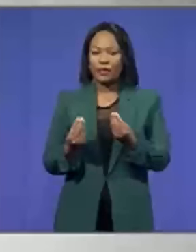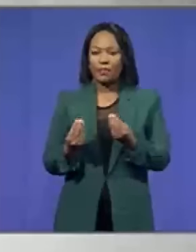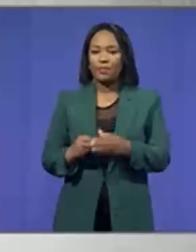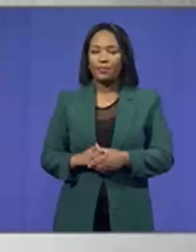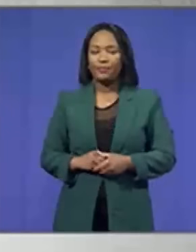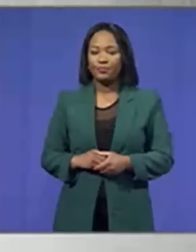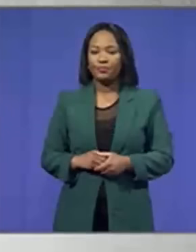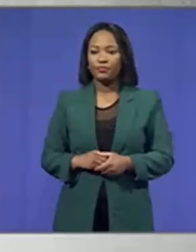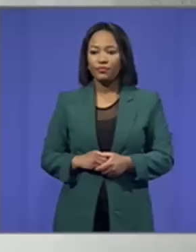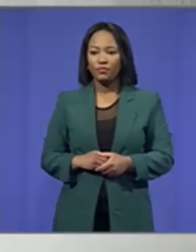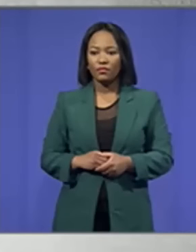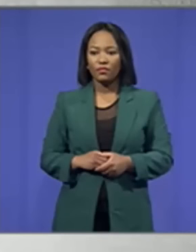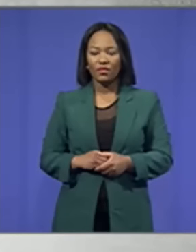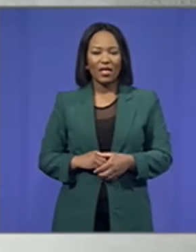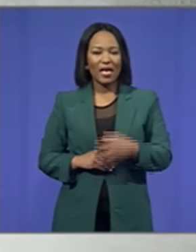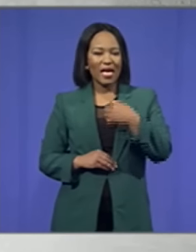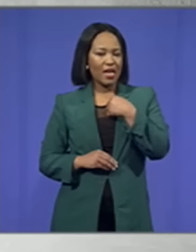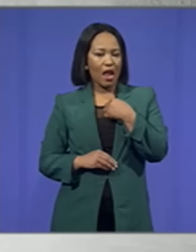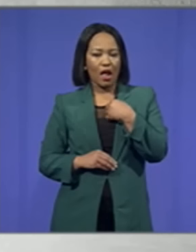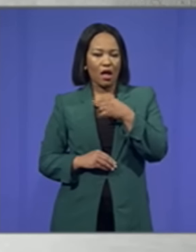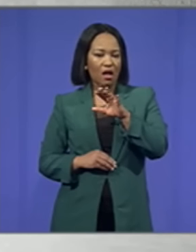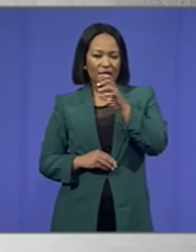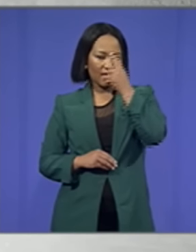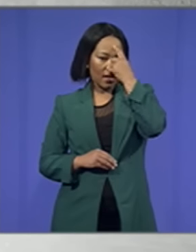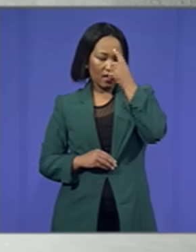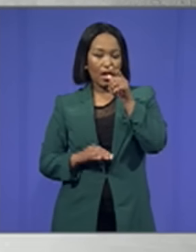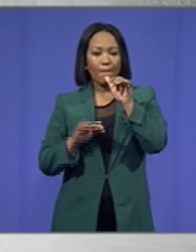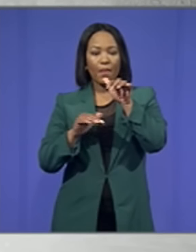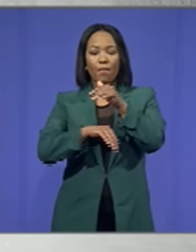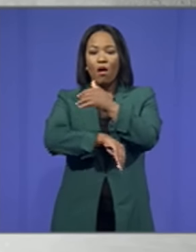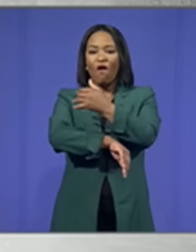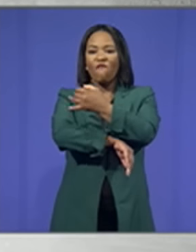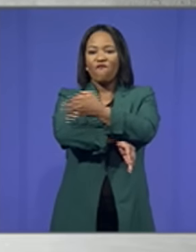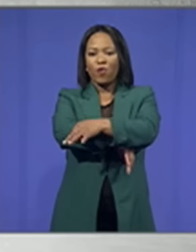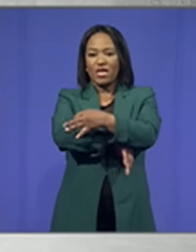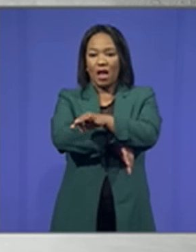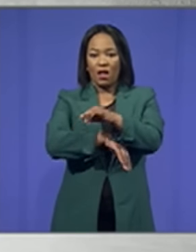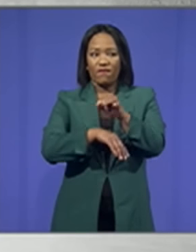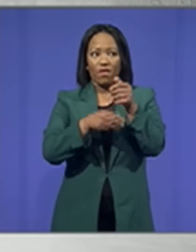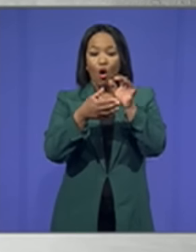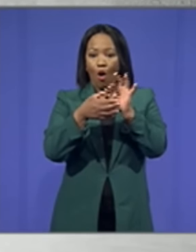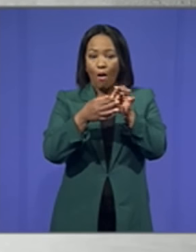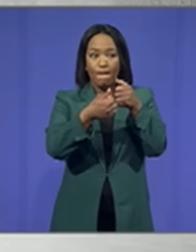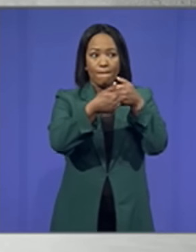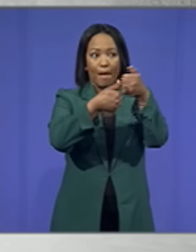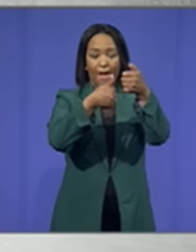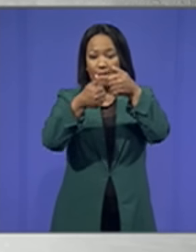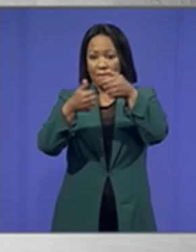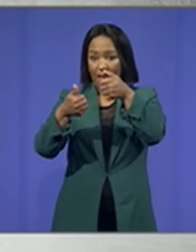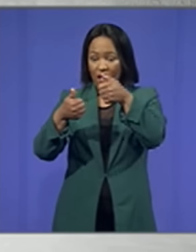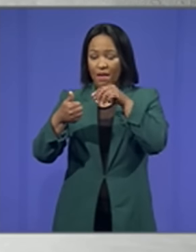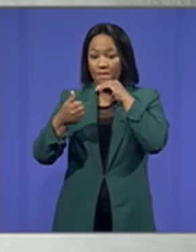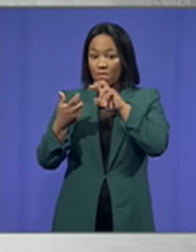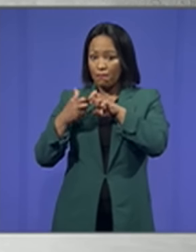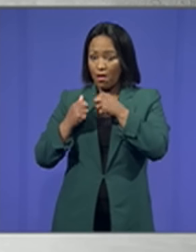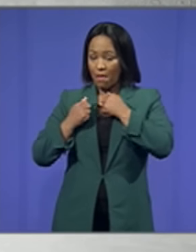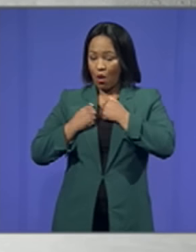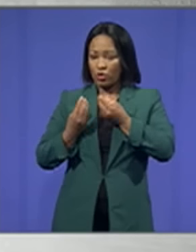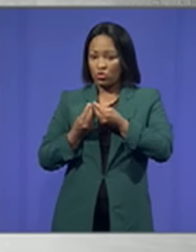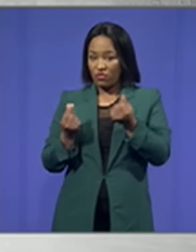Na ha ke nane go tsamaya ha matswantle go tla tlisa tharollo e kalo. Bana ha o sheba di business tseo ba di